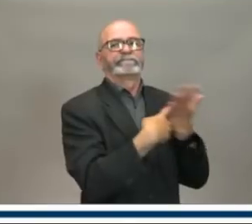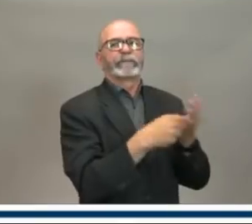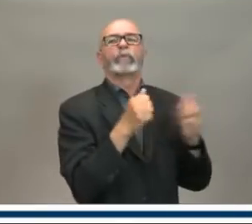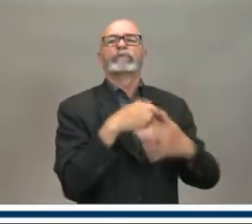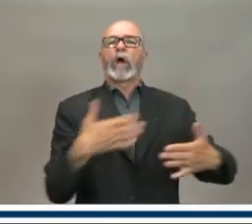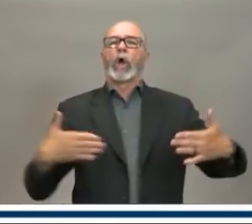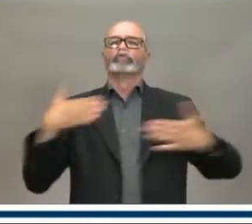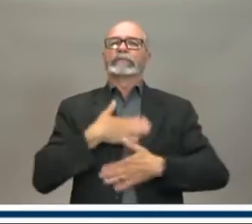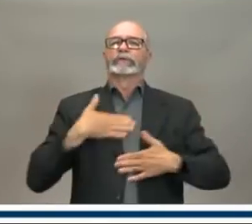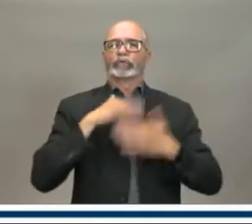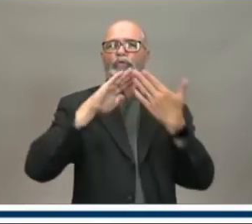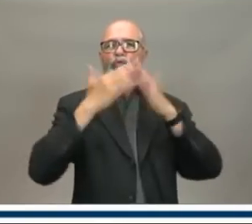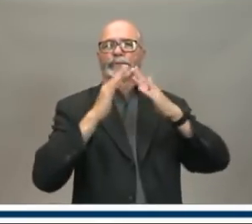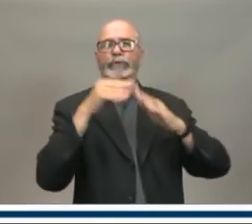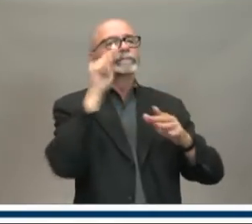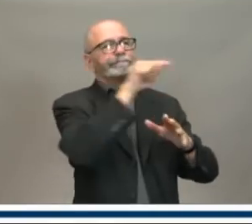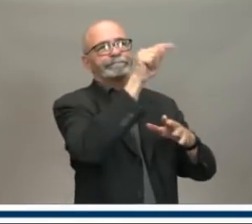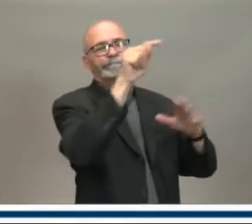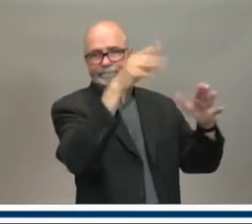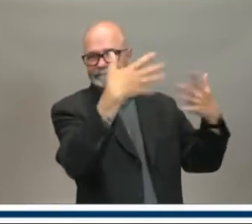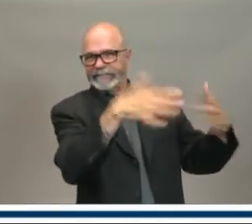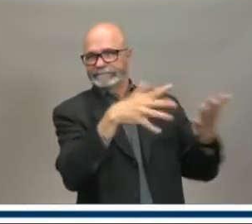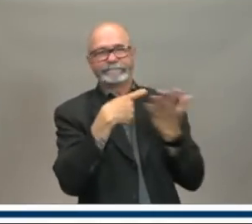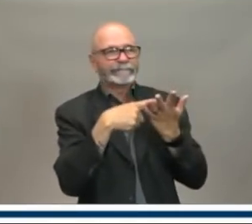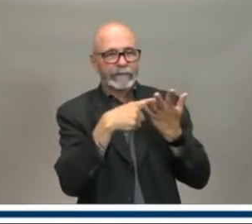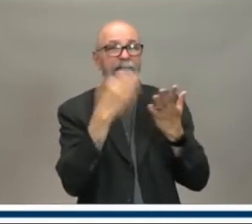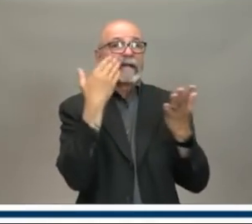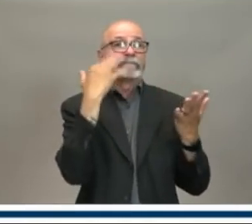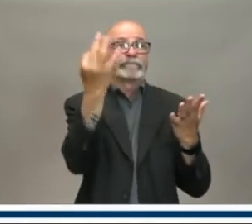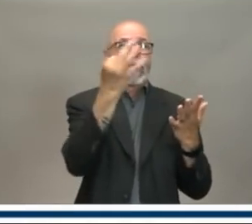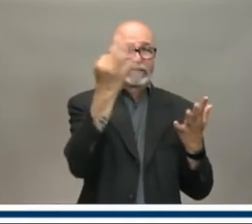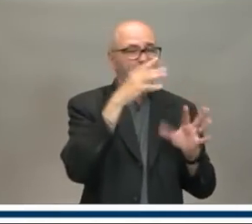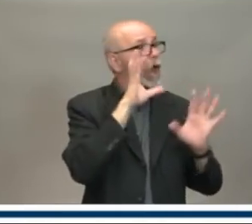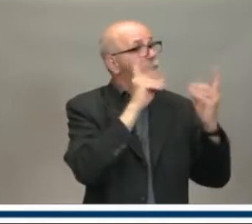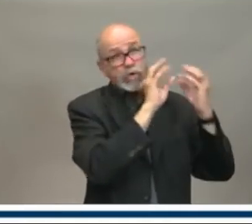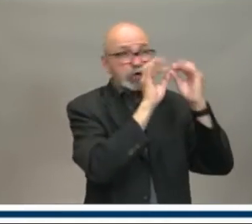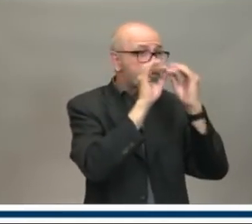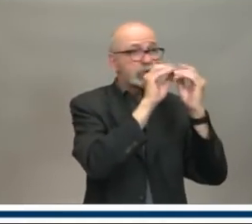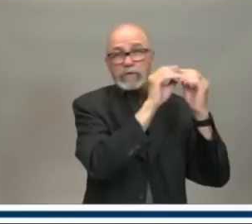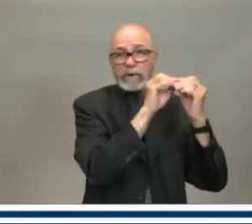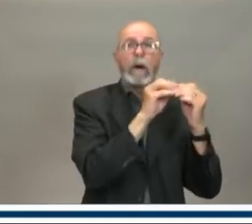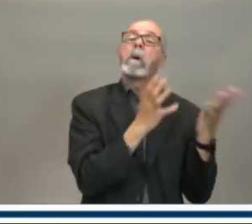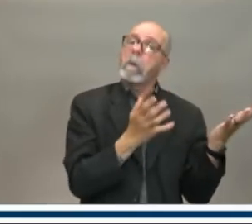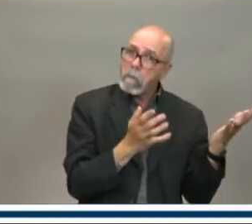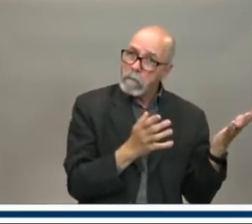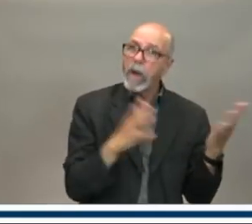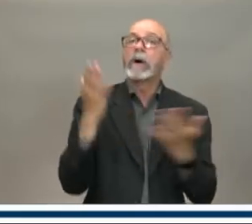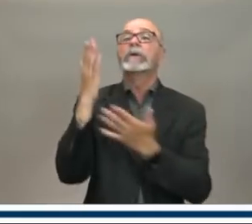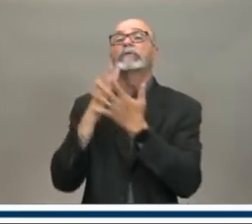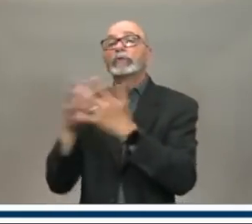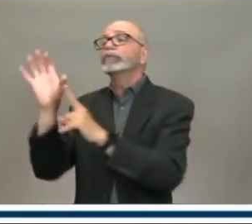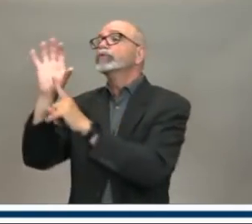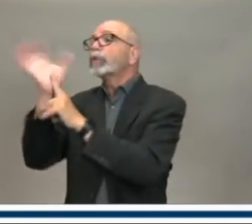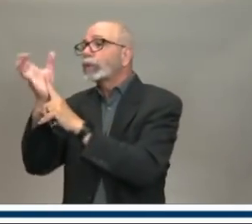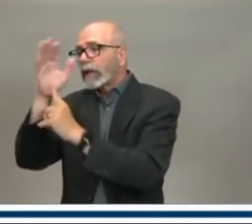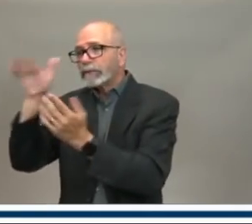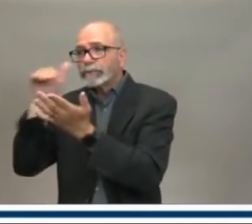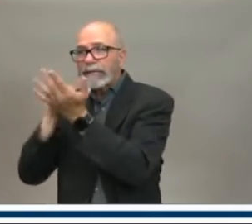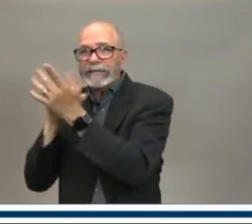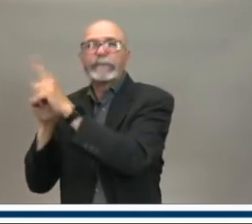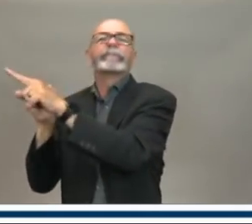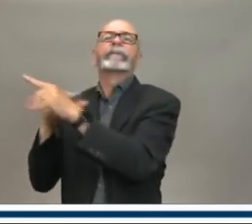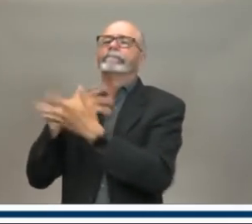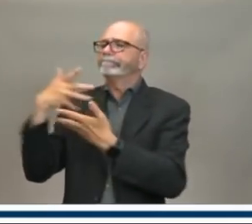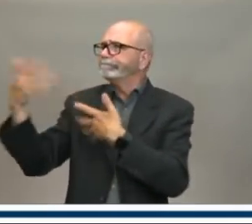community. I have one on Friday with kind of like the cultural community, and both of those, many of their questions are around summer camps